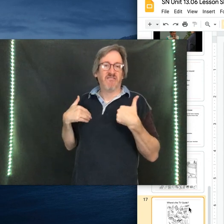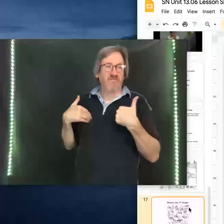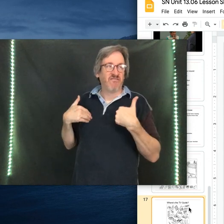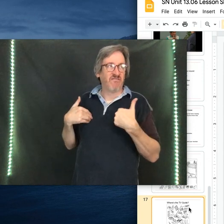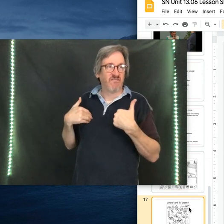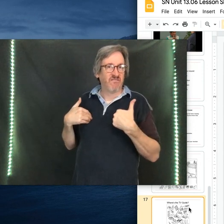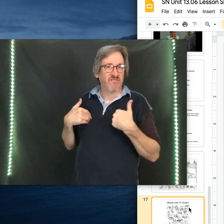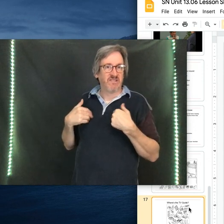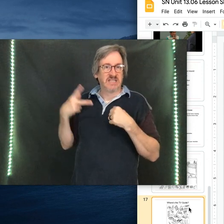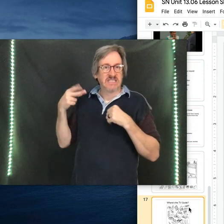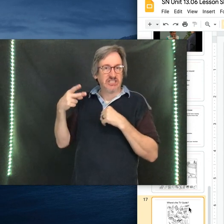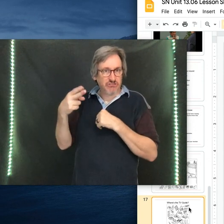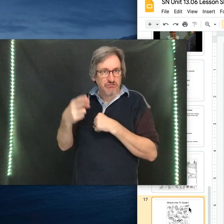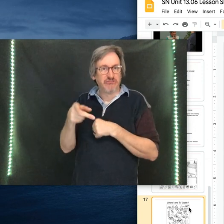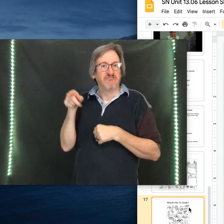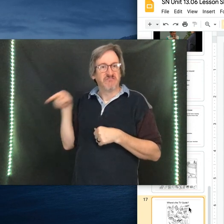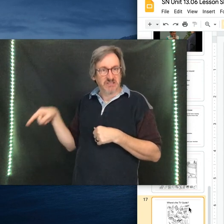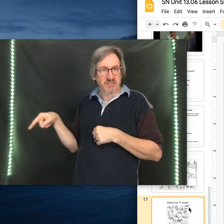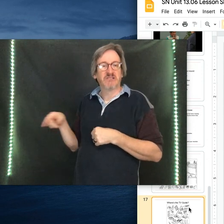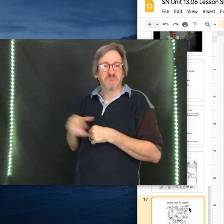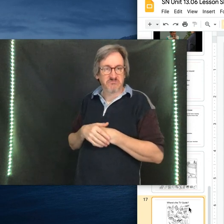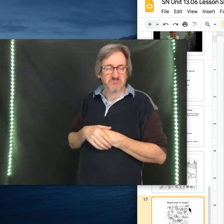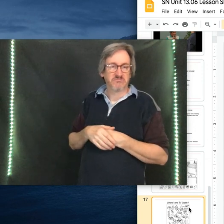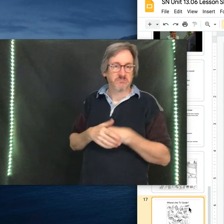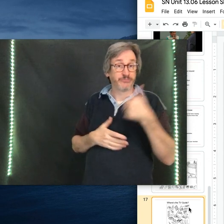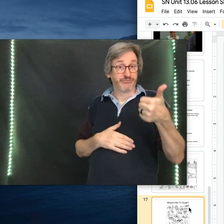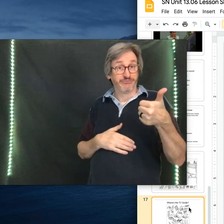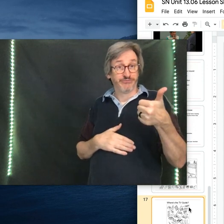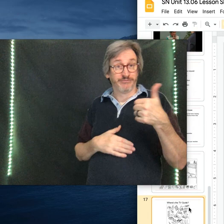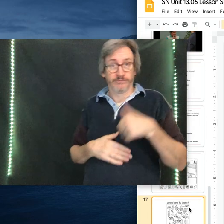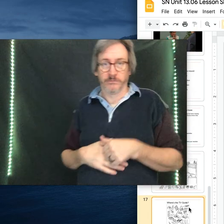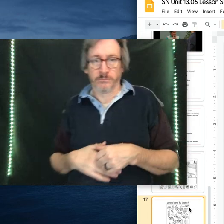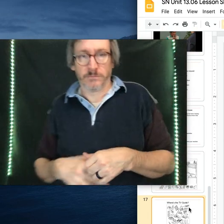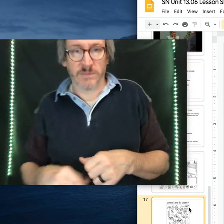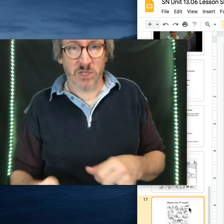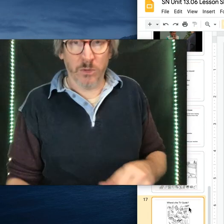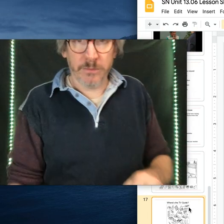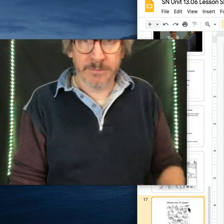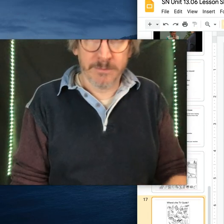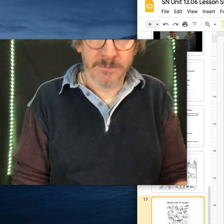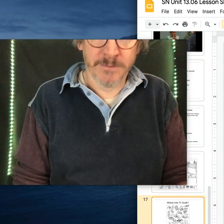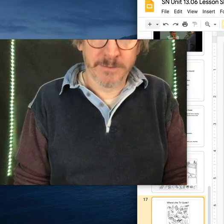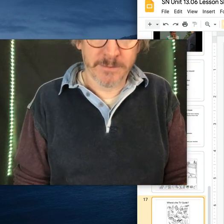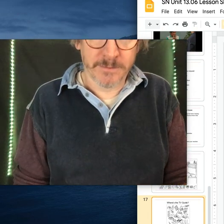cool.